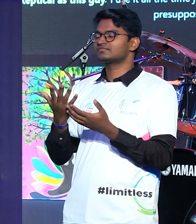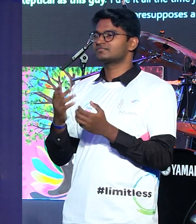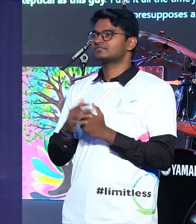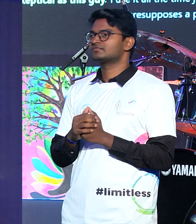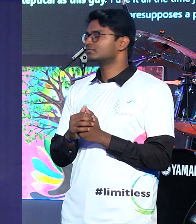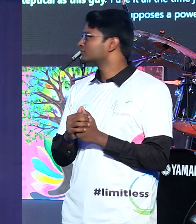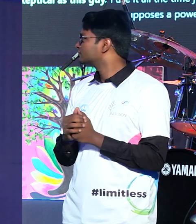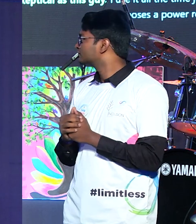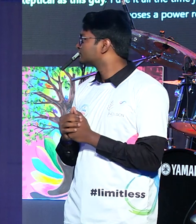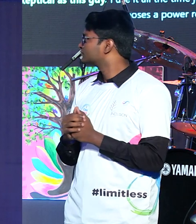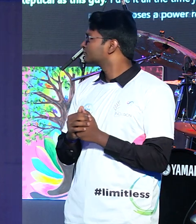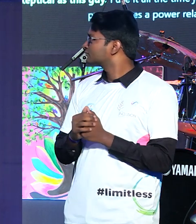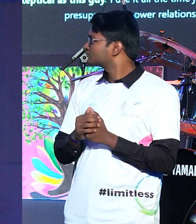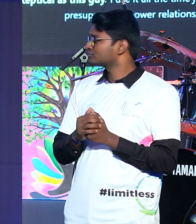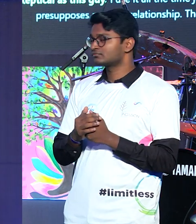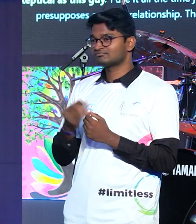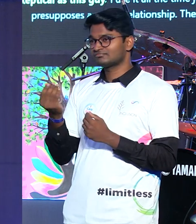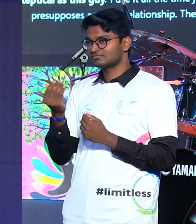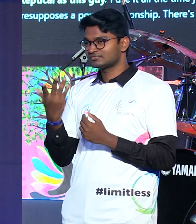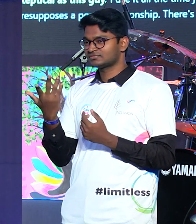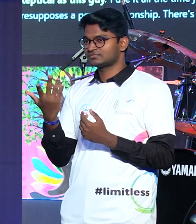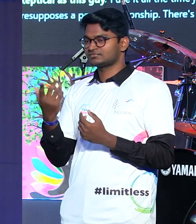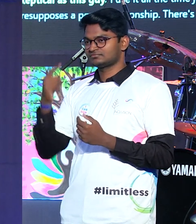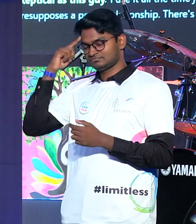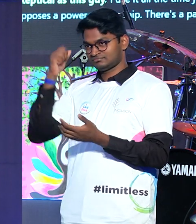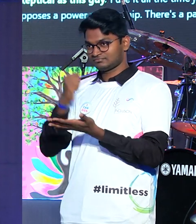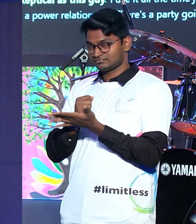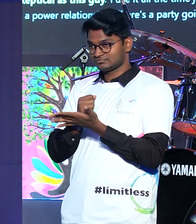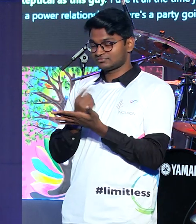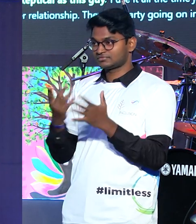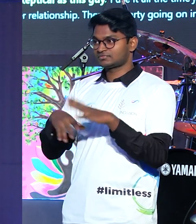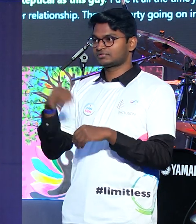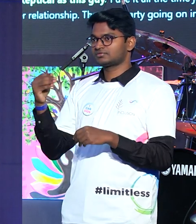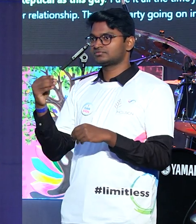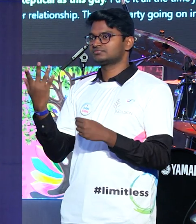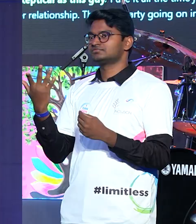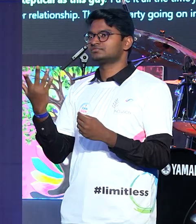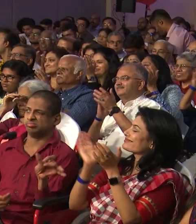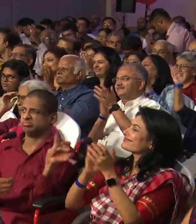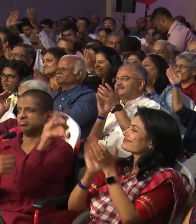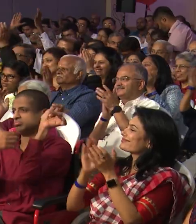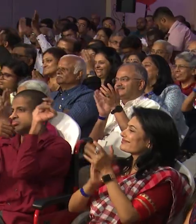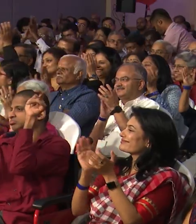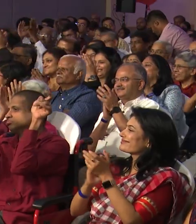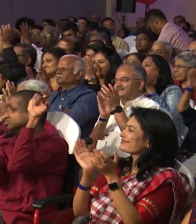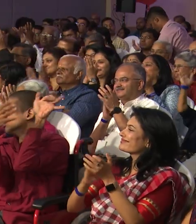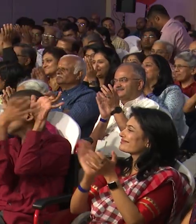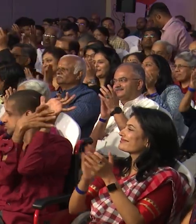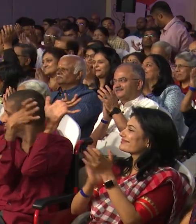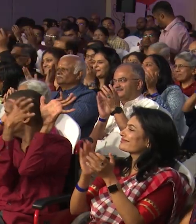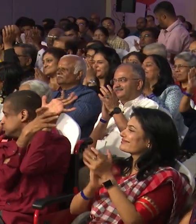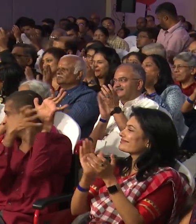room, and somebody else is going to decide whether those people on the outside can come in or not.